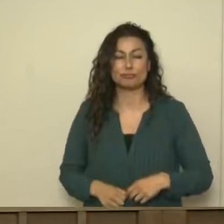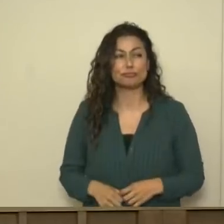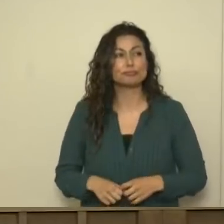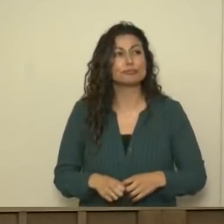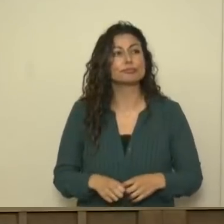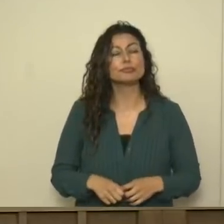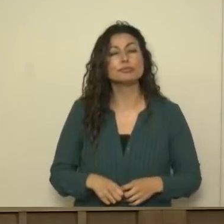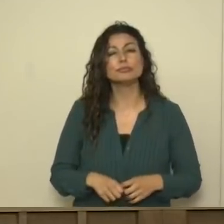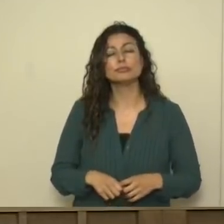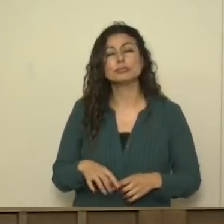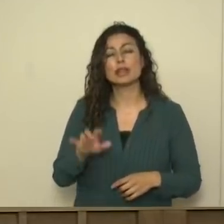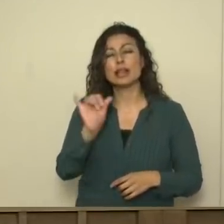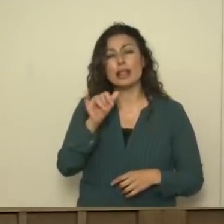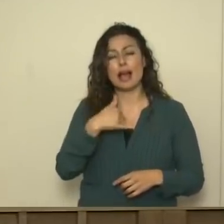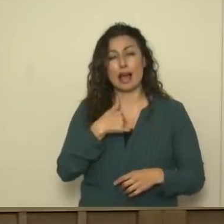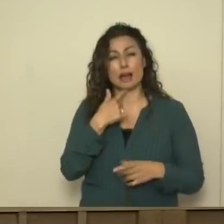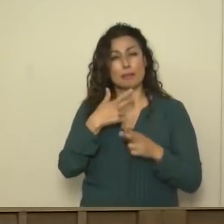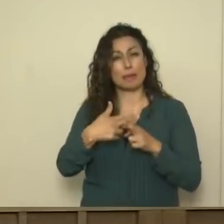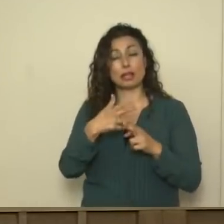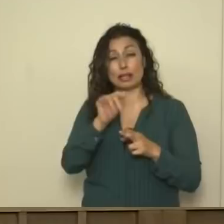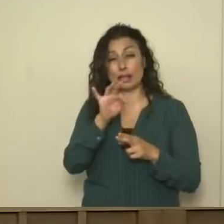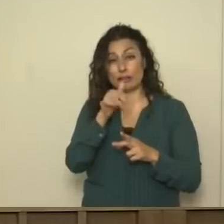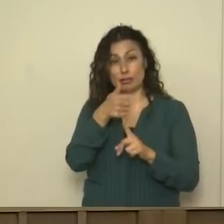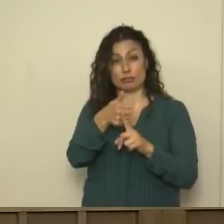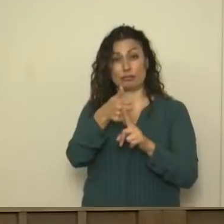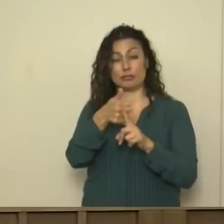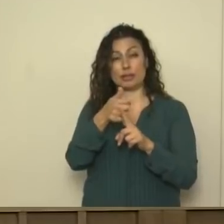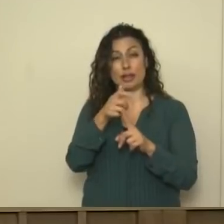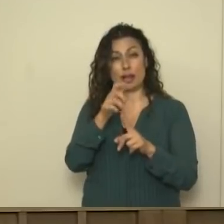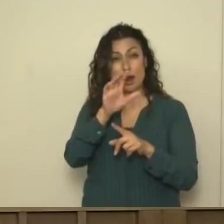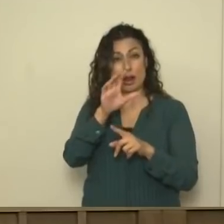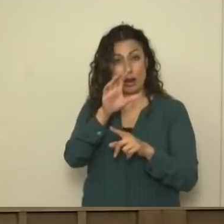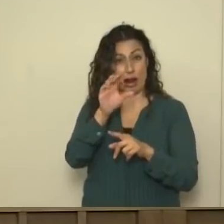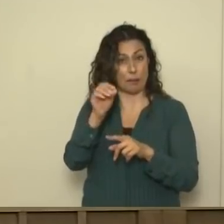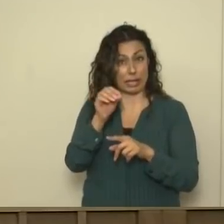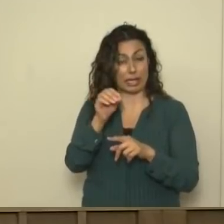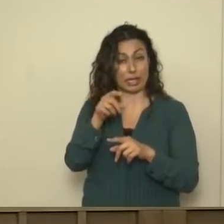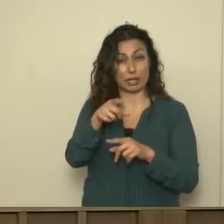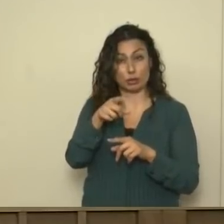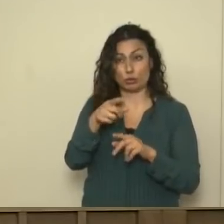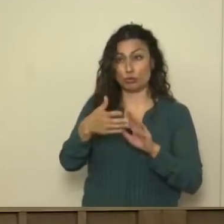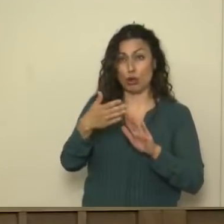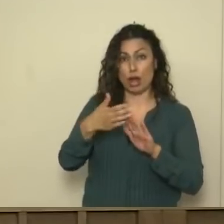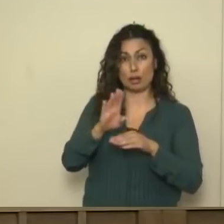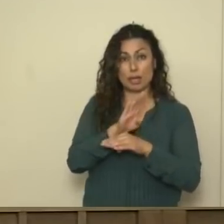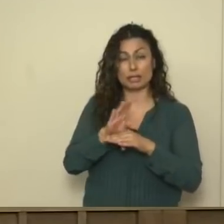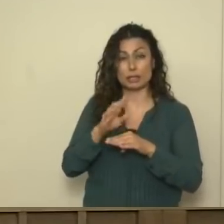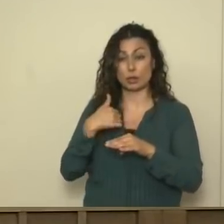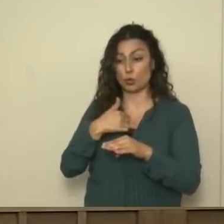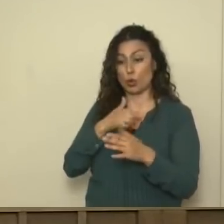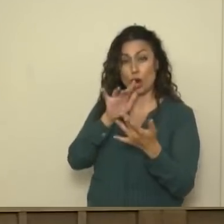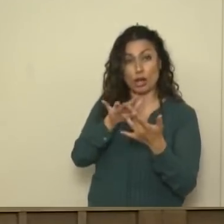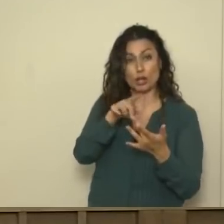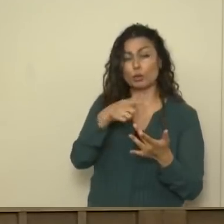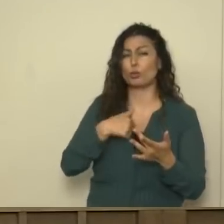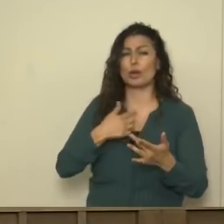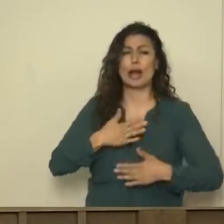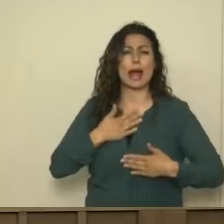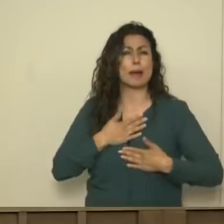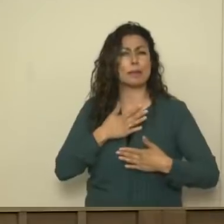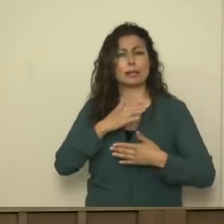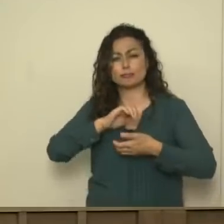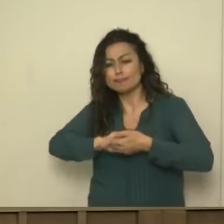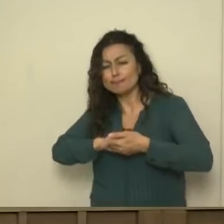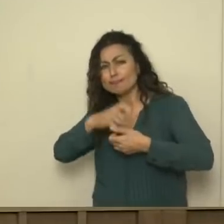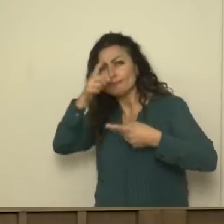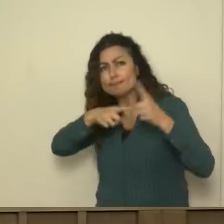And as I said, if you as an employer are contacted by the department, we are happy to work with you. We are